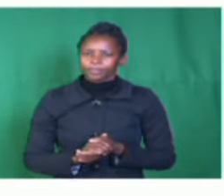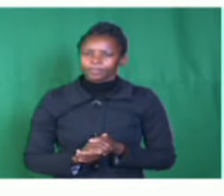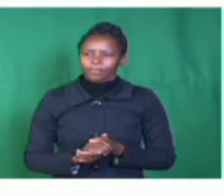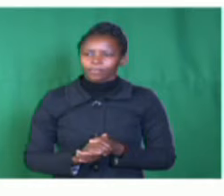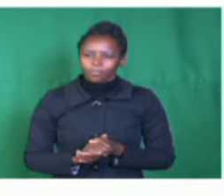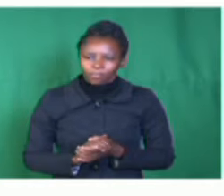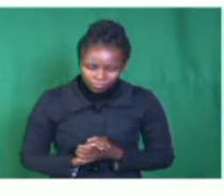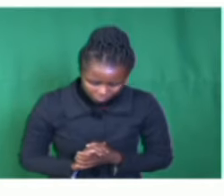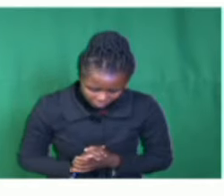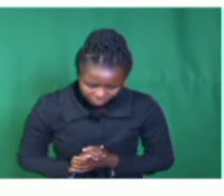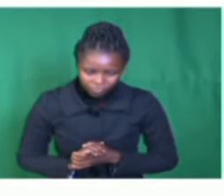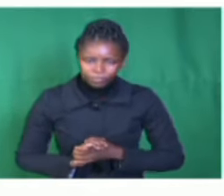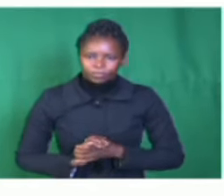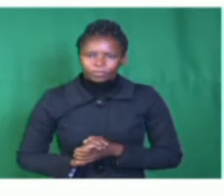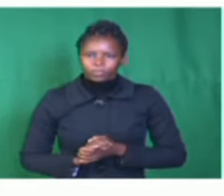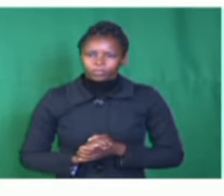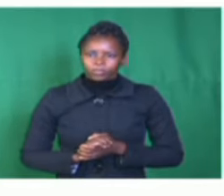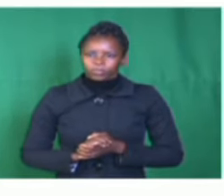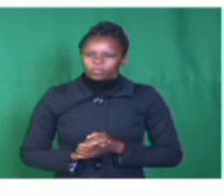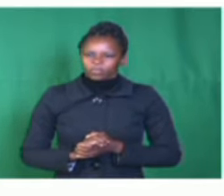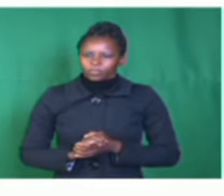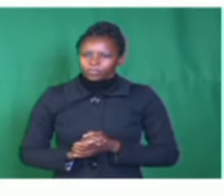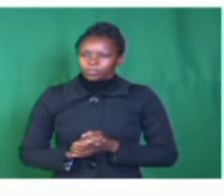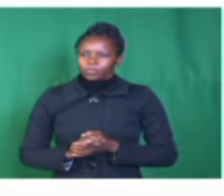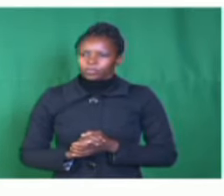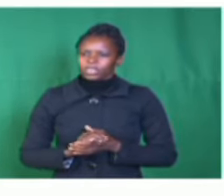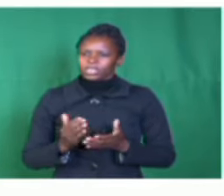let me rush to our assessment.